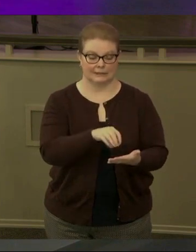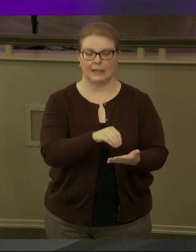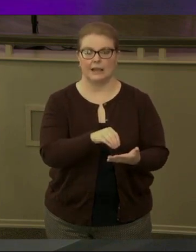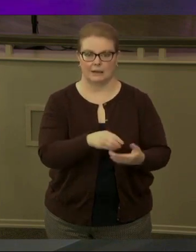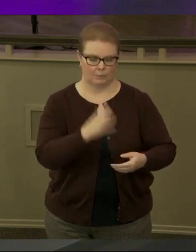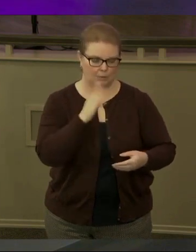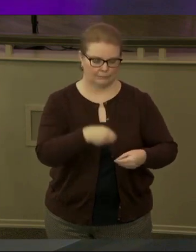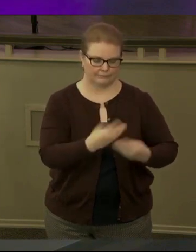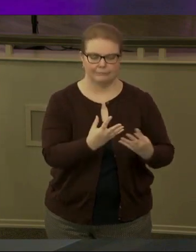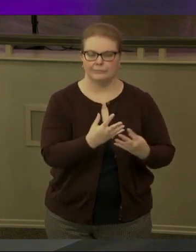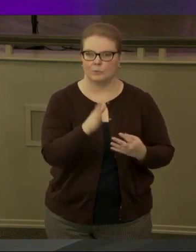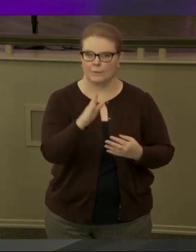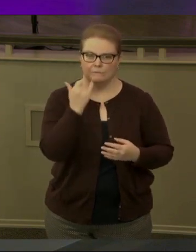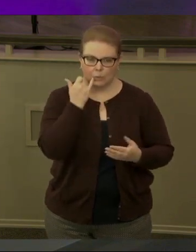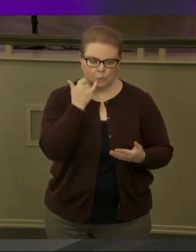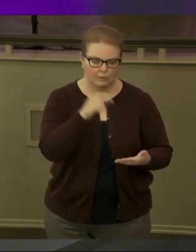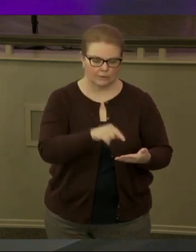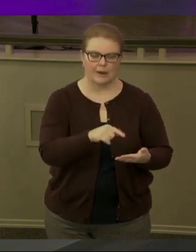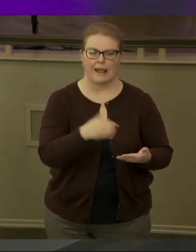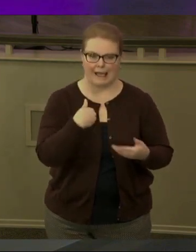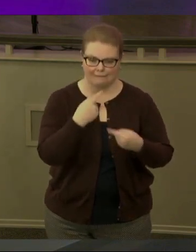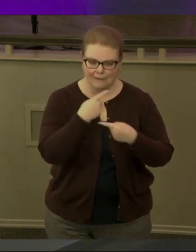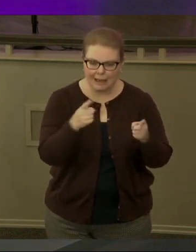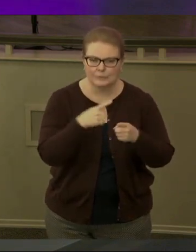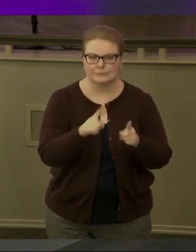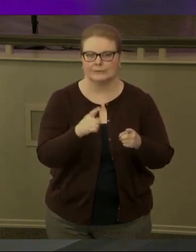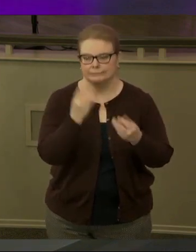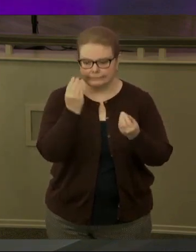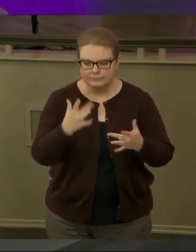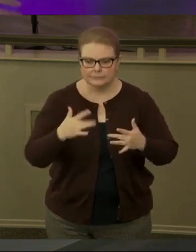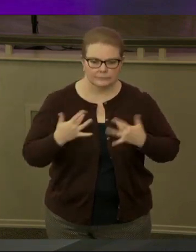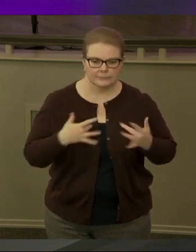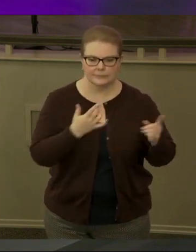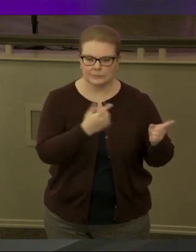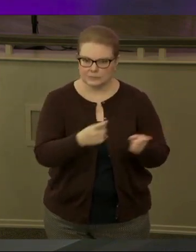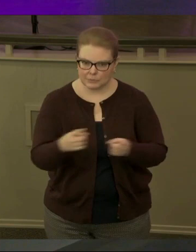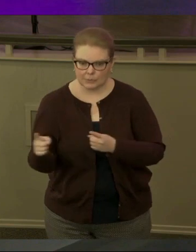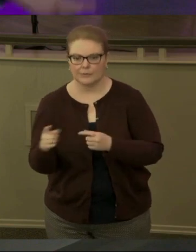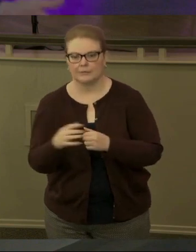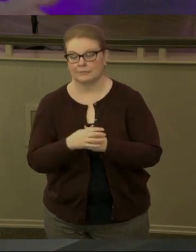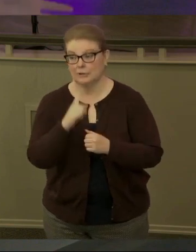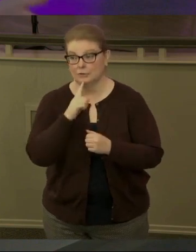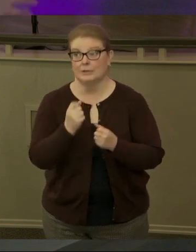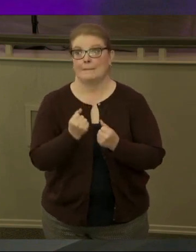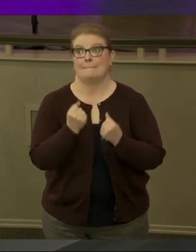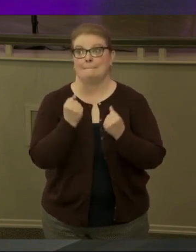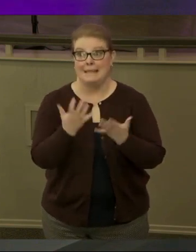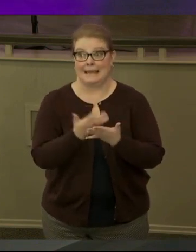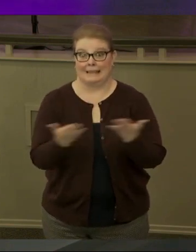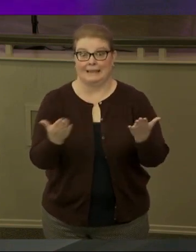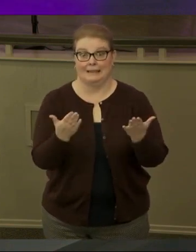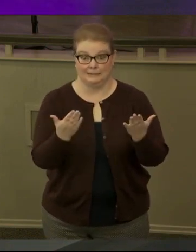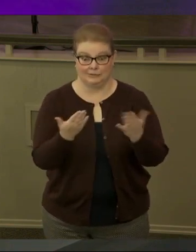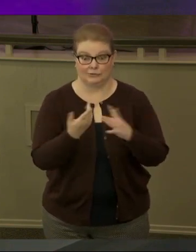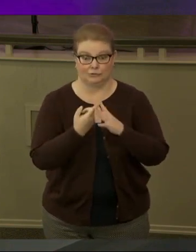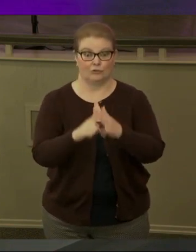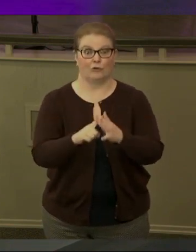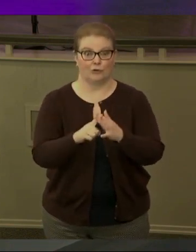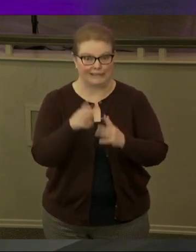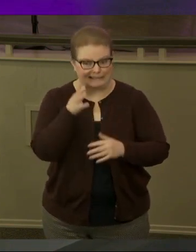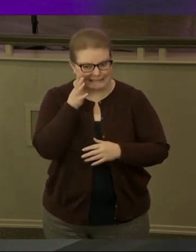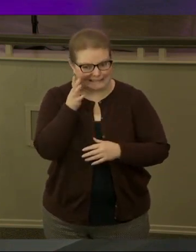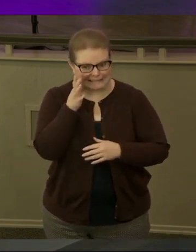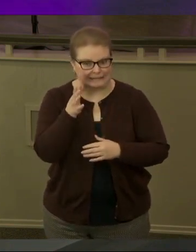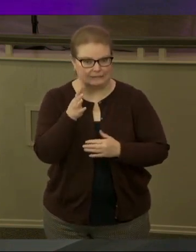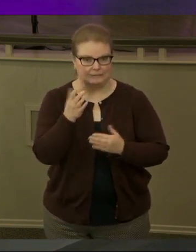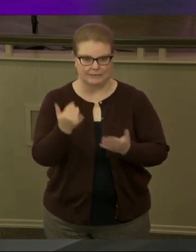our announcements and the stuff that's going on around here, and there is a lot of stuff cranking up this